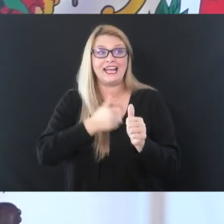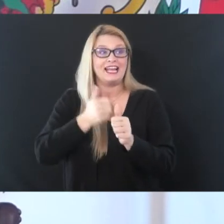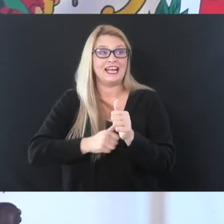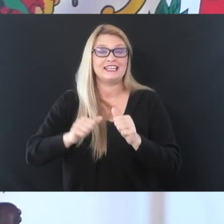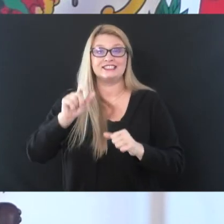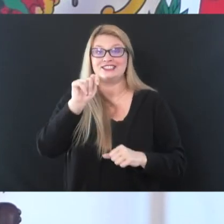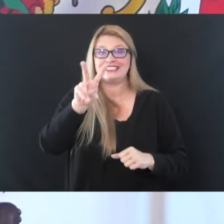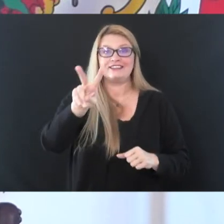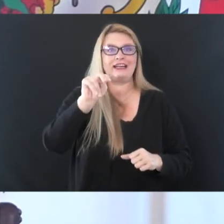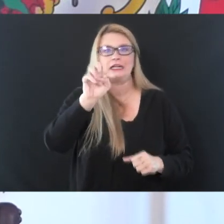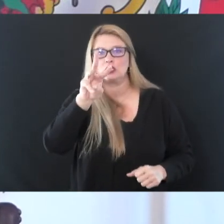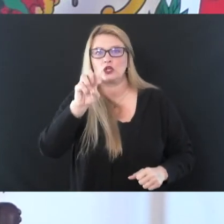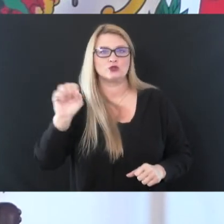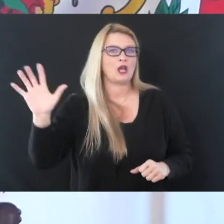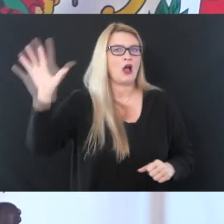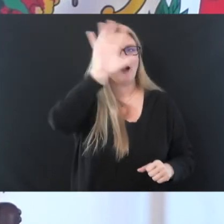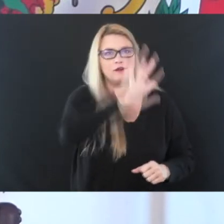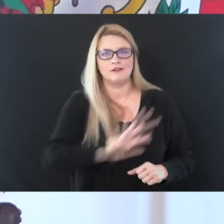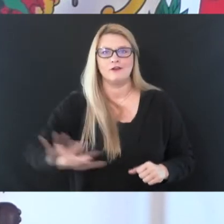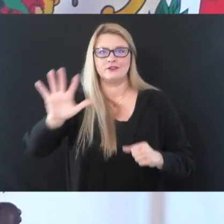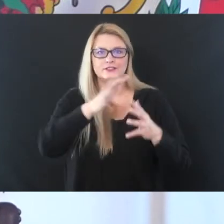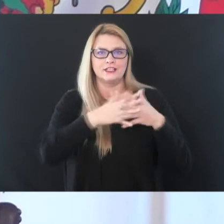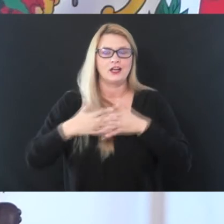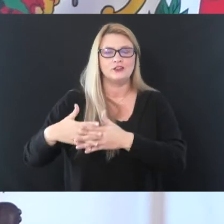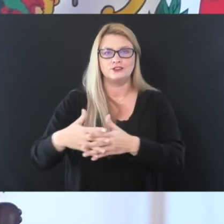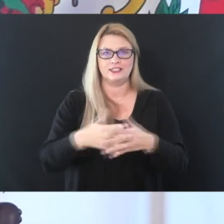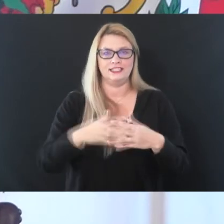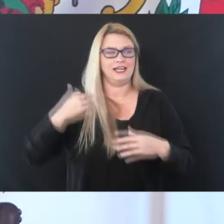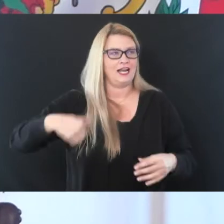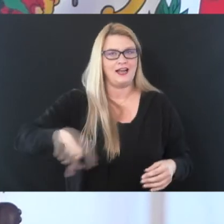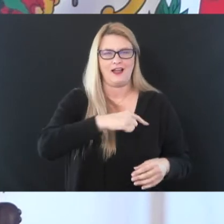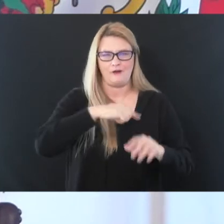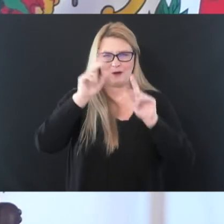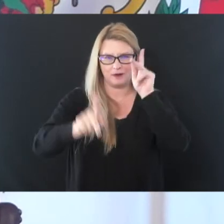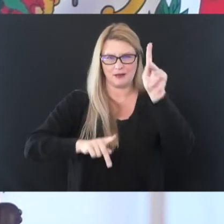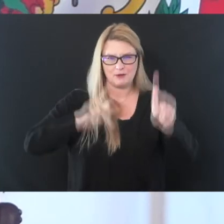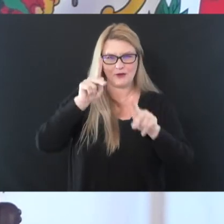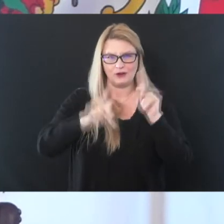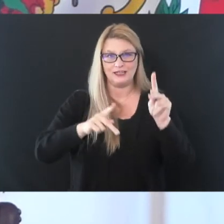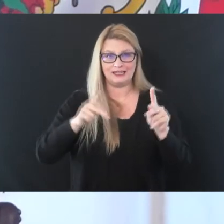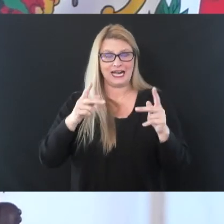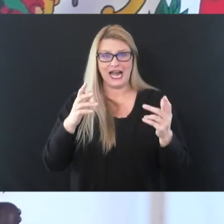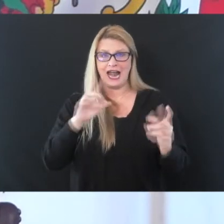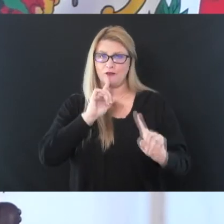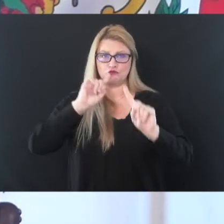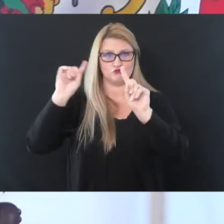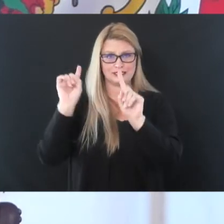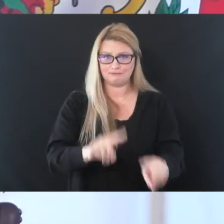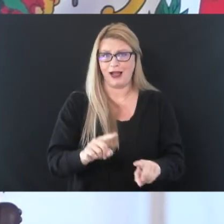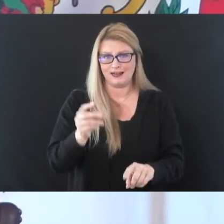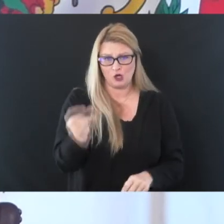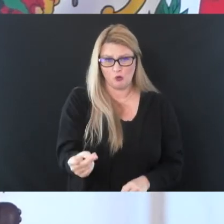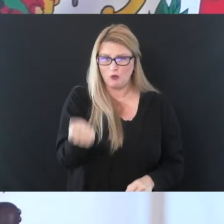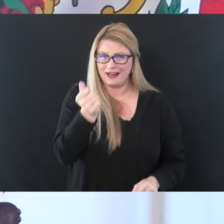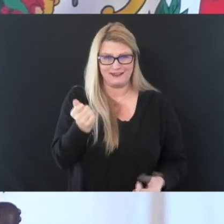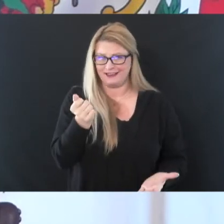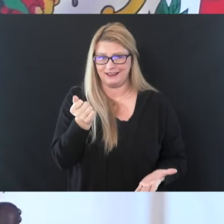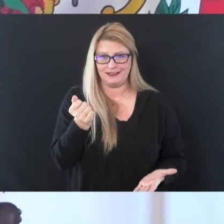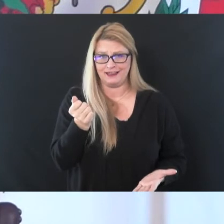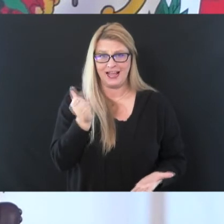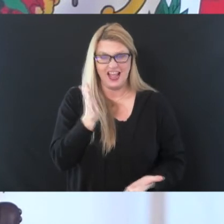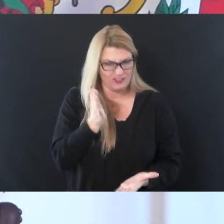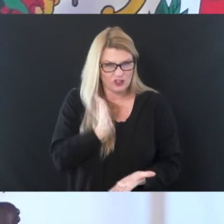this country, because our great people have run to the fire, and they are stopping this